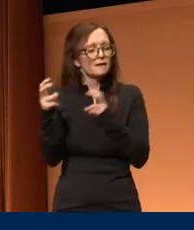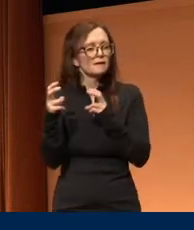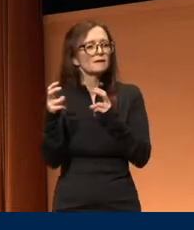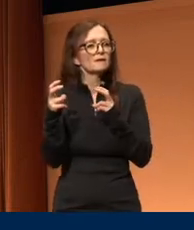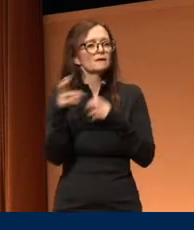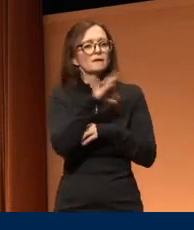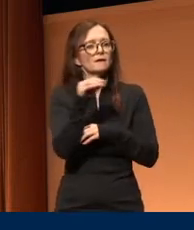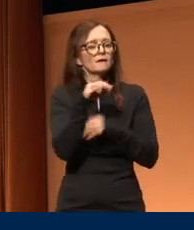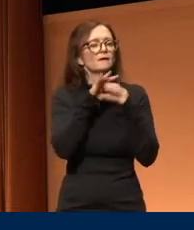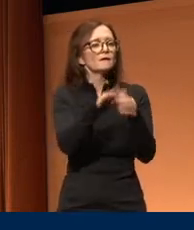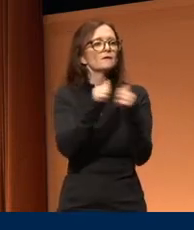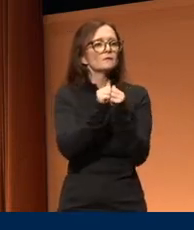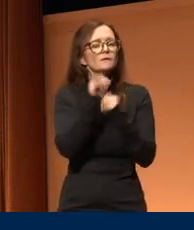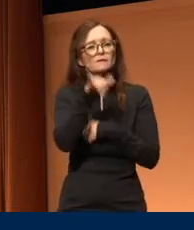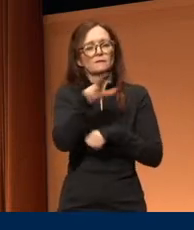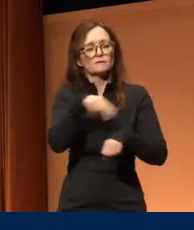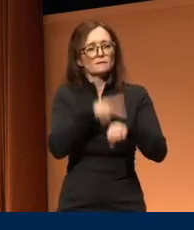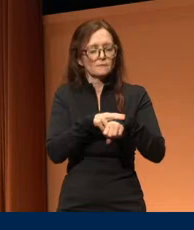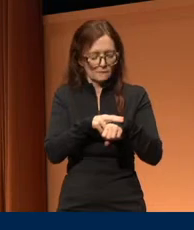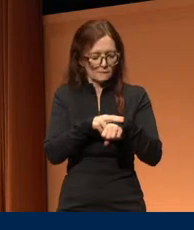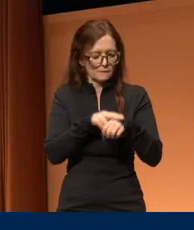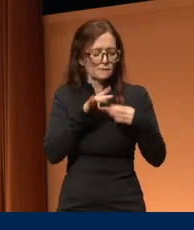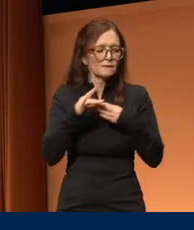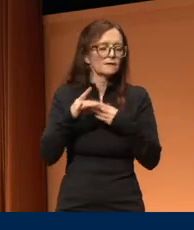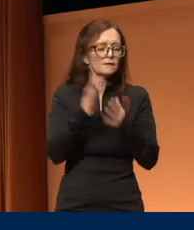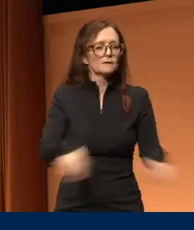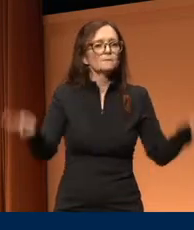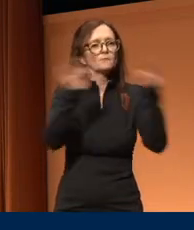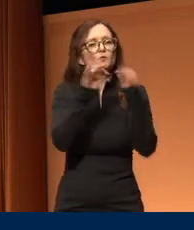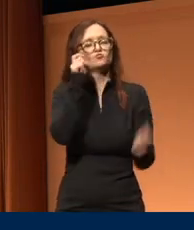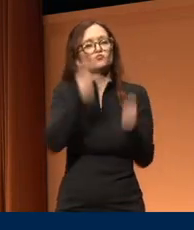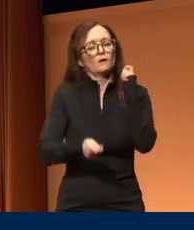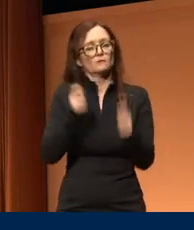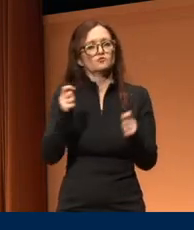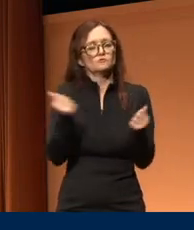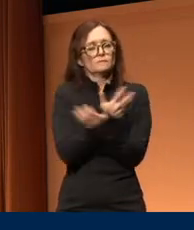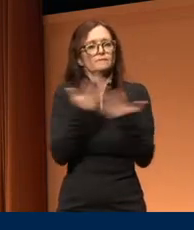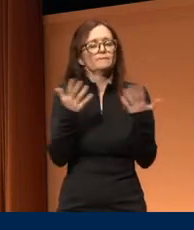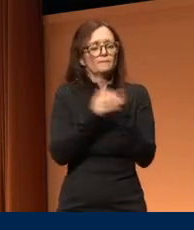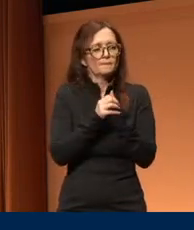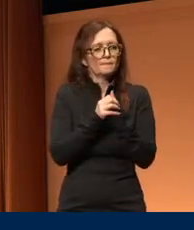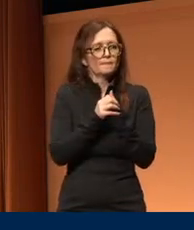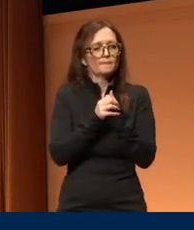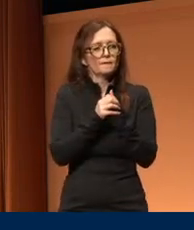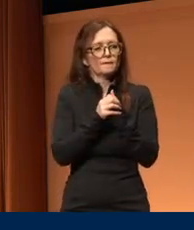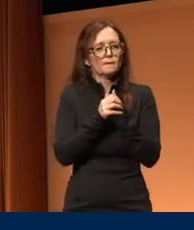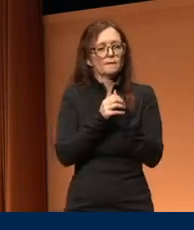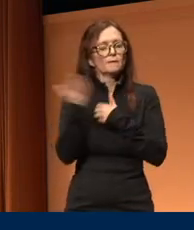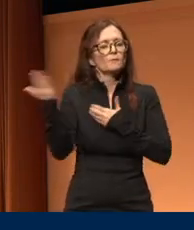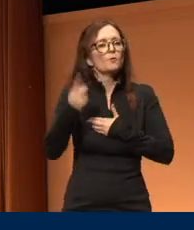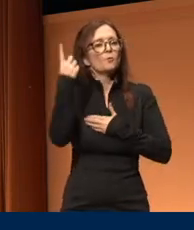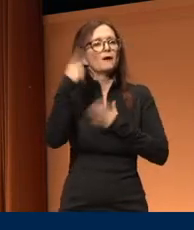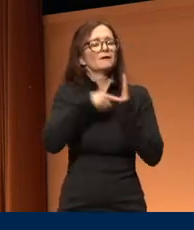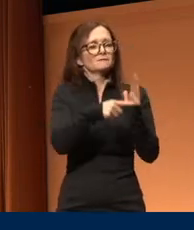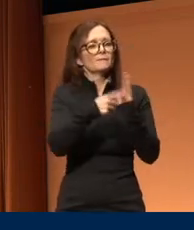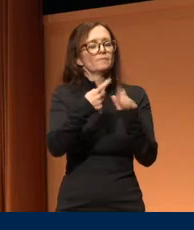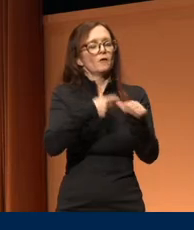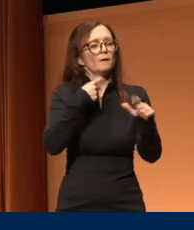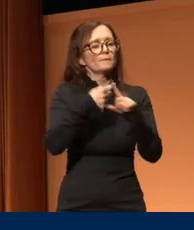and connected to national referenda that led to important constitutional changes. I borrow here an example from the first